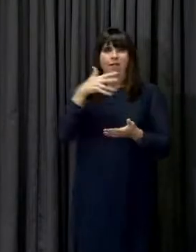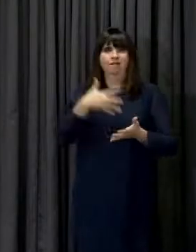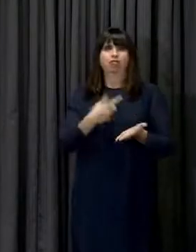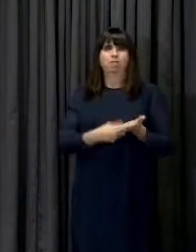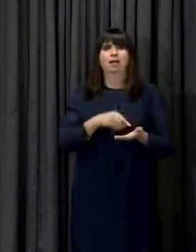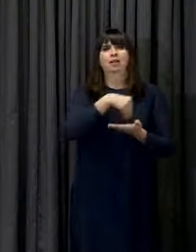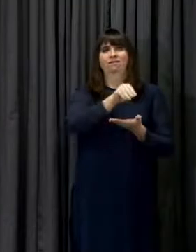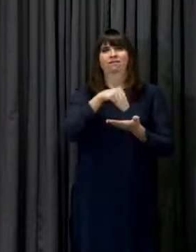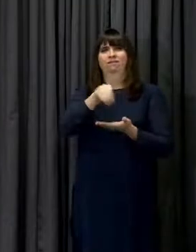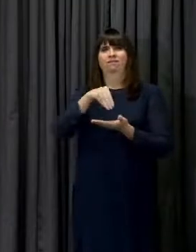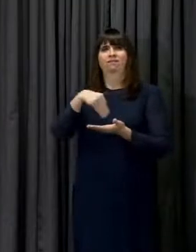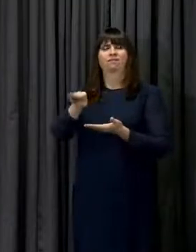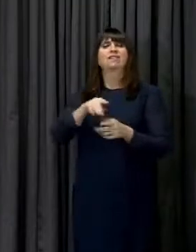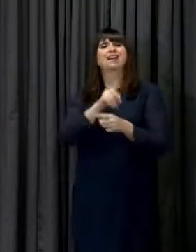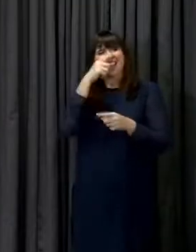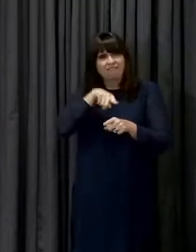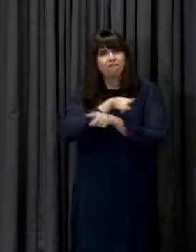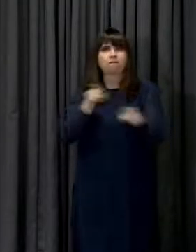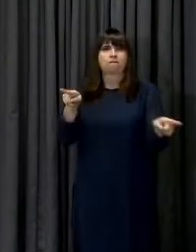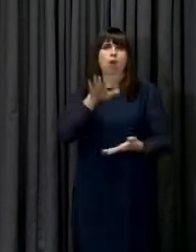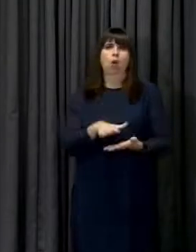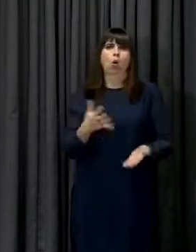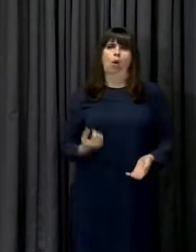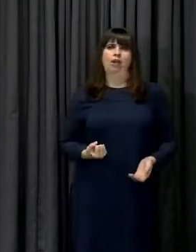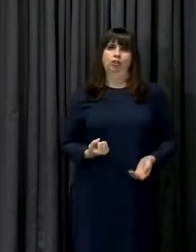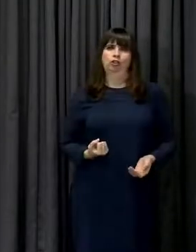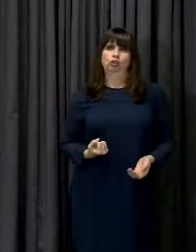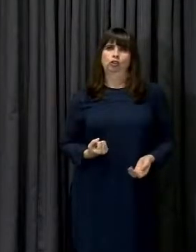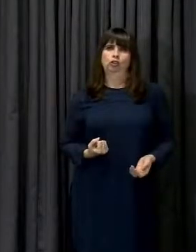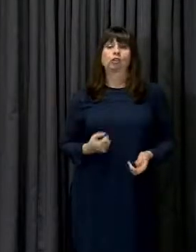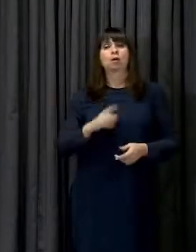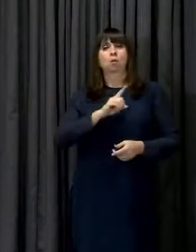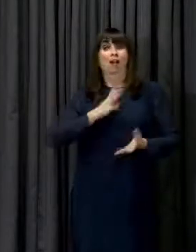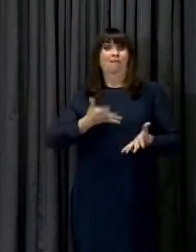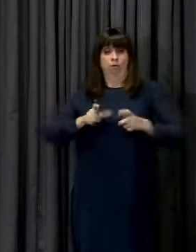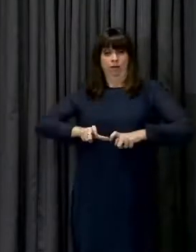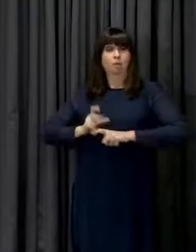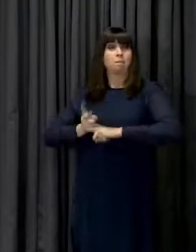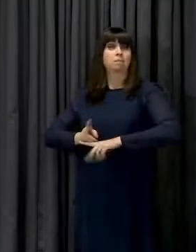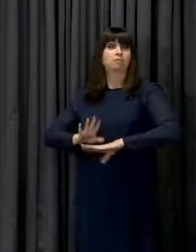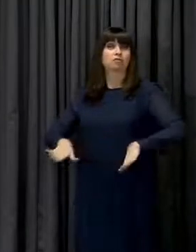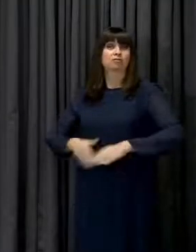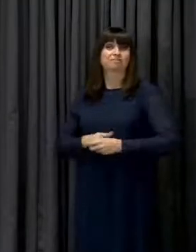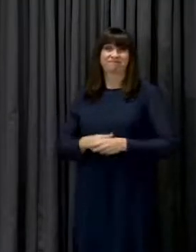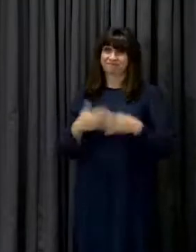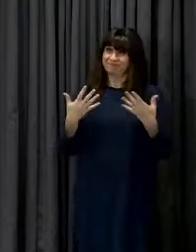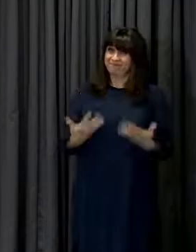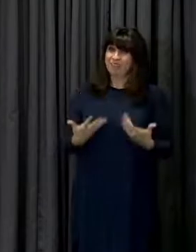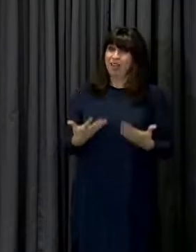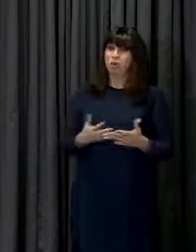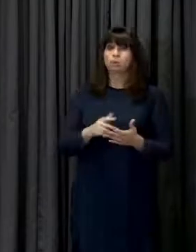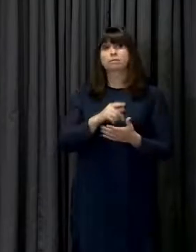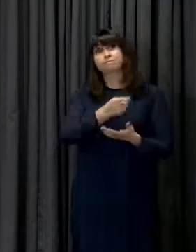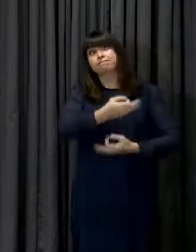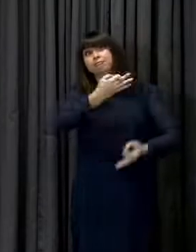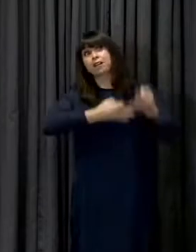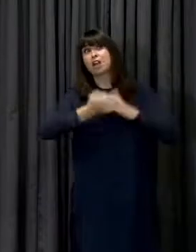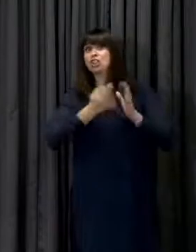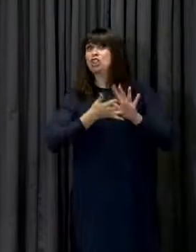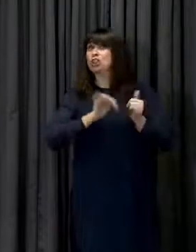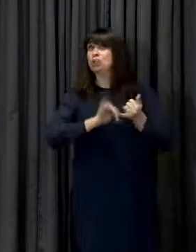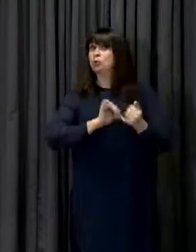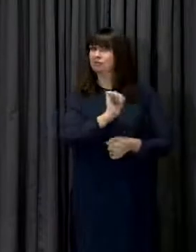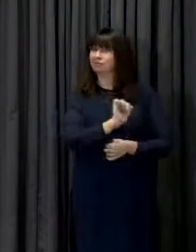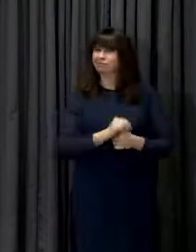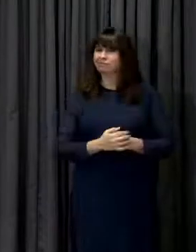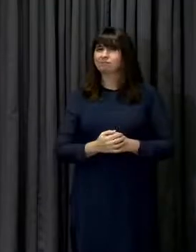low incomes with the financial support that they will need to look after their children. Thank you very much. I'll now take questions from journalists. As usual,